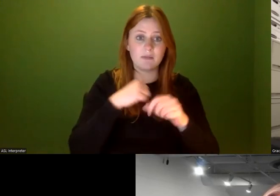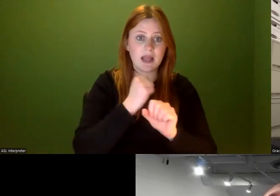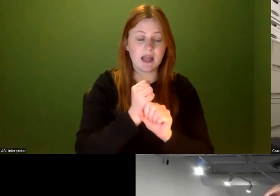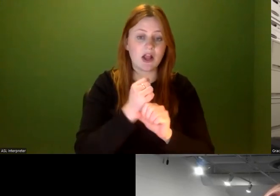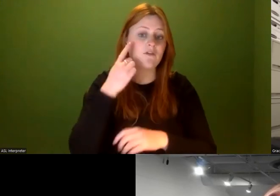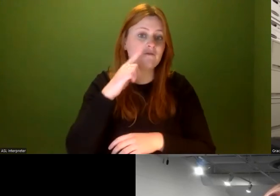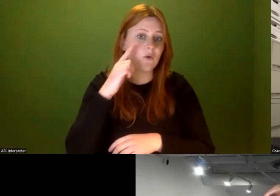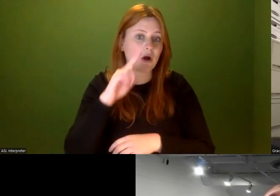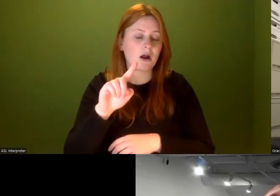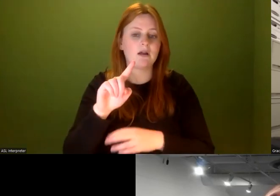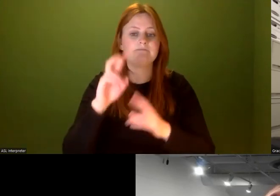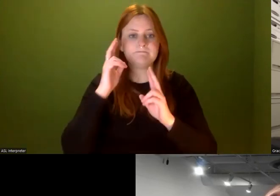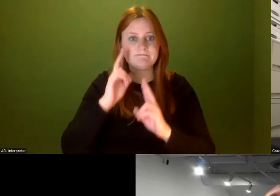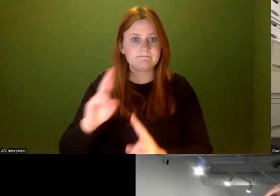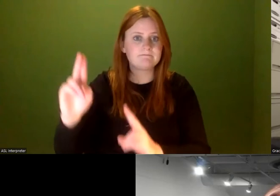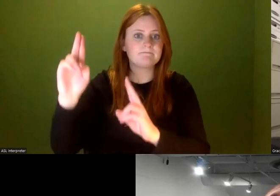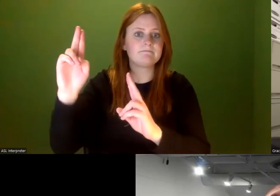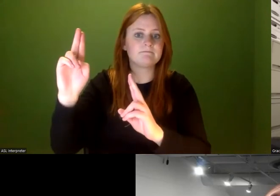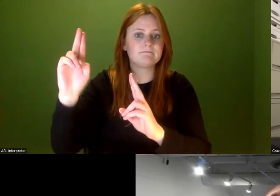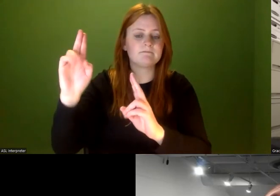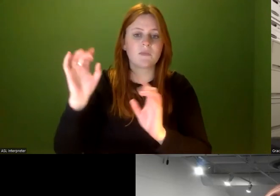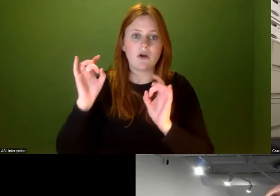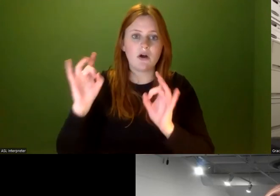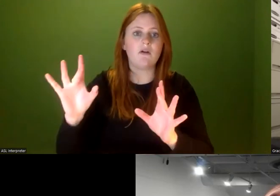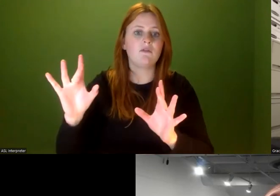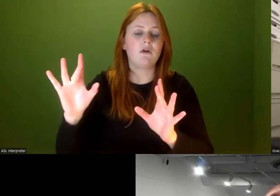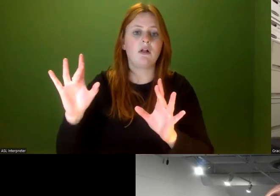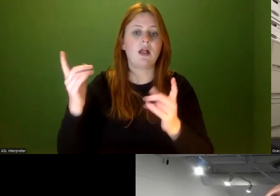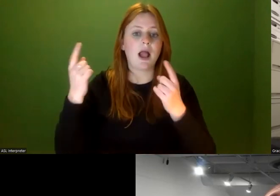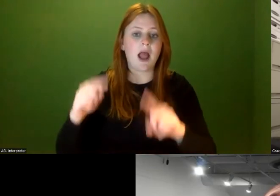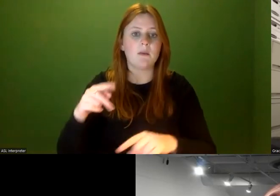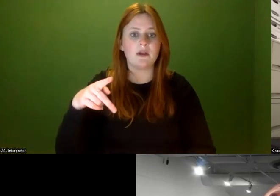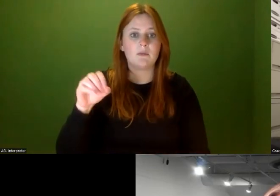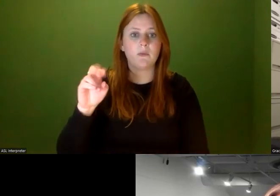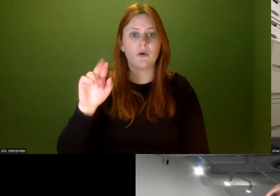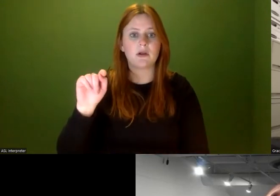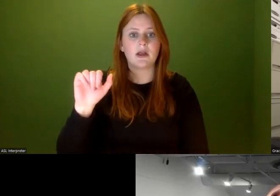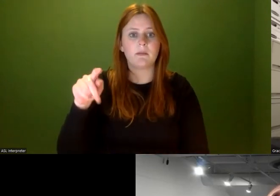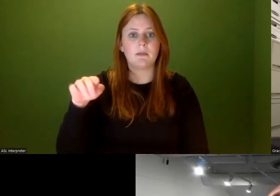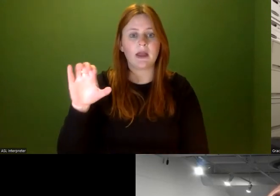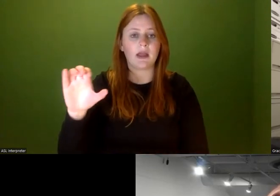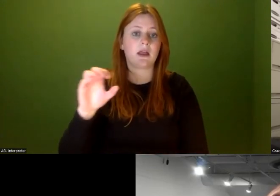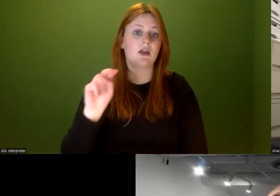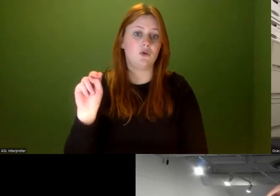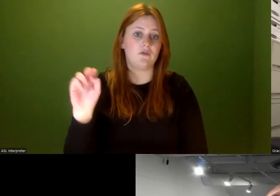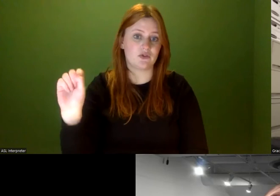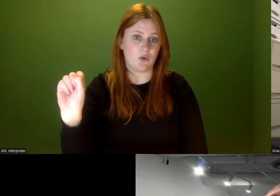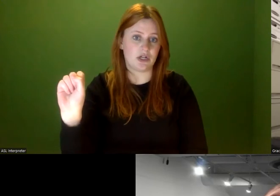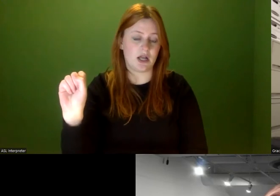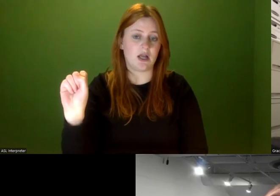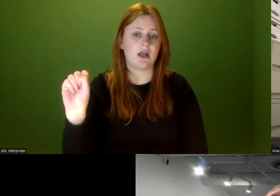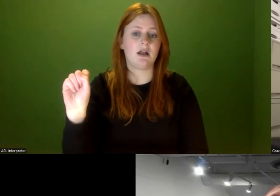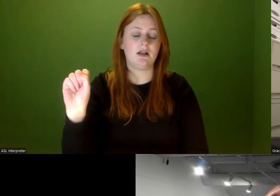as a tribute to the horrible massacre that occurred in Portapique in Nova Scotia. And I was